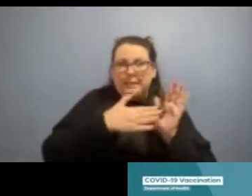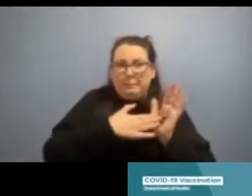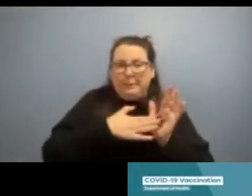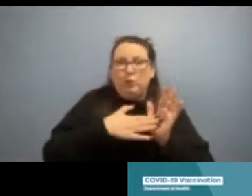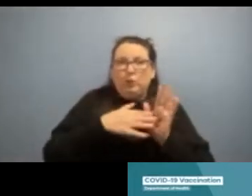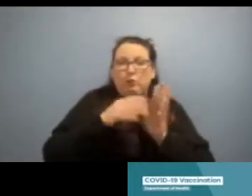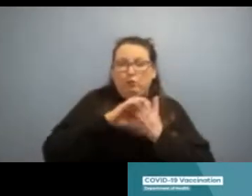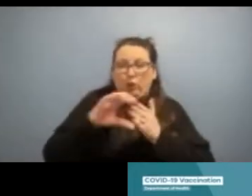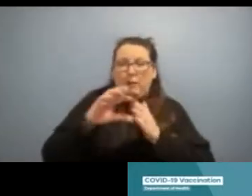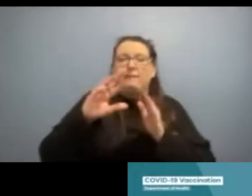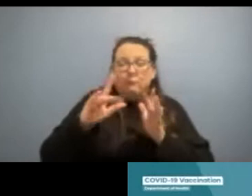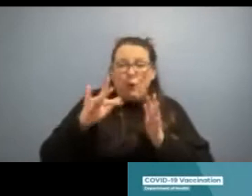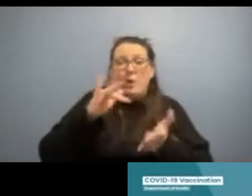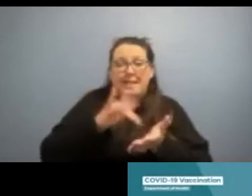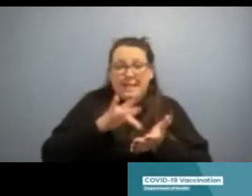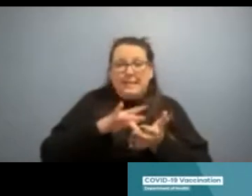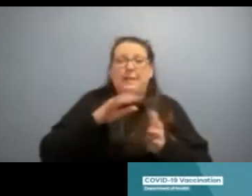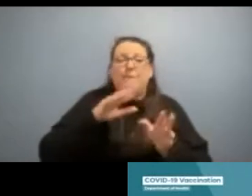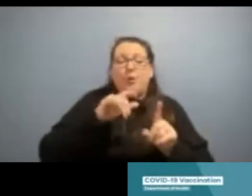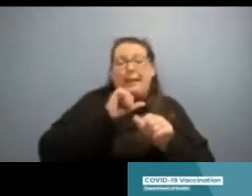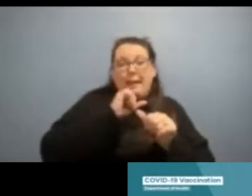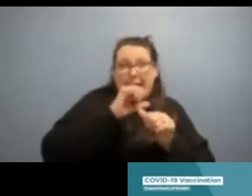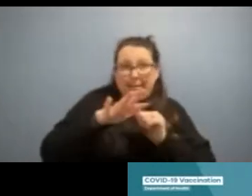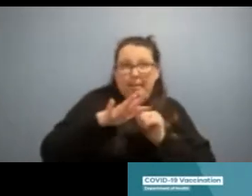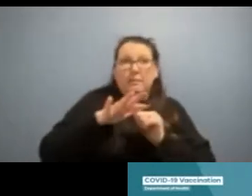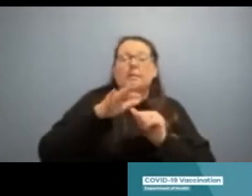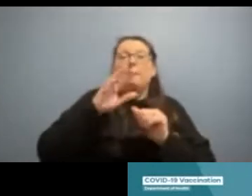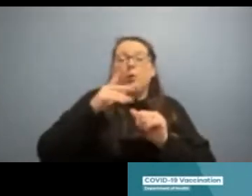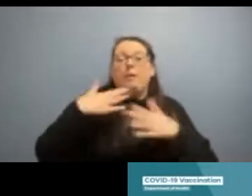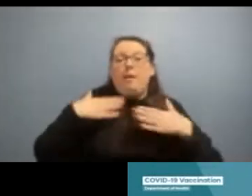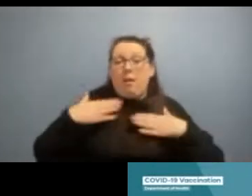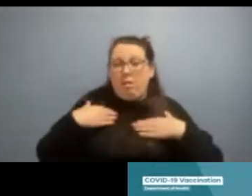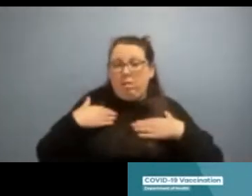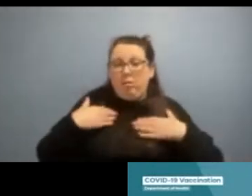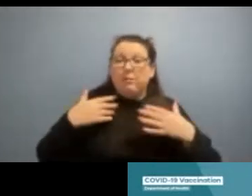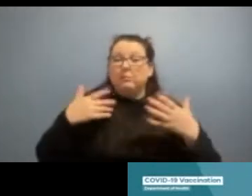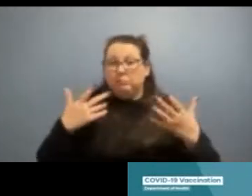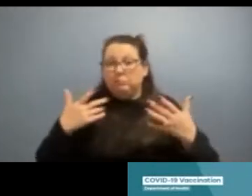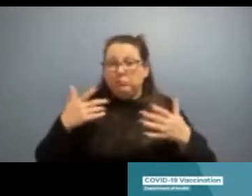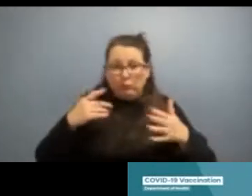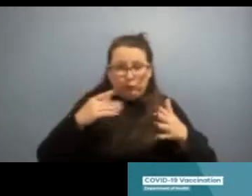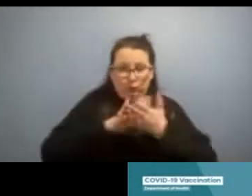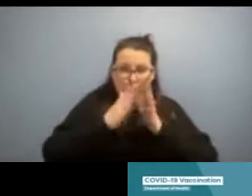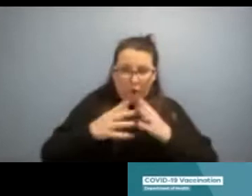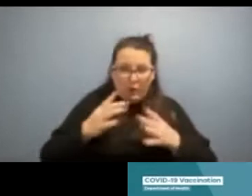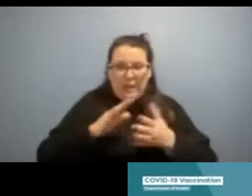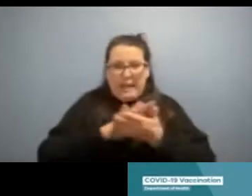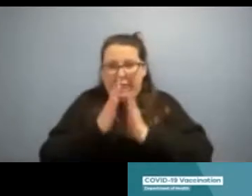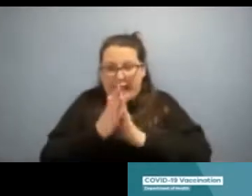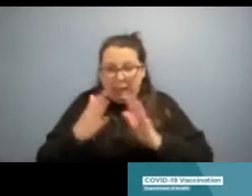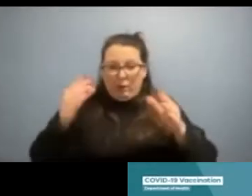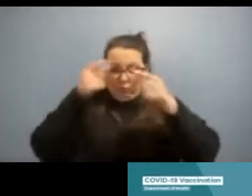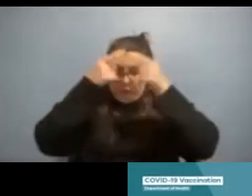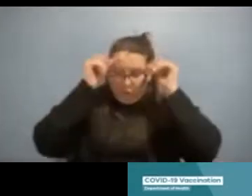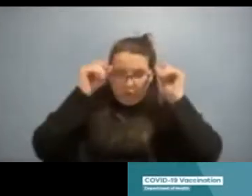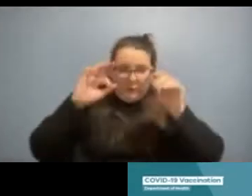Health in Broadmeadows to look at how, the future, how we build this, how we get the nursing, how we get the jobs right, and how